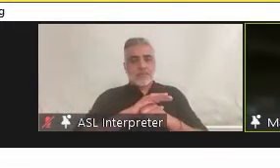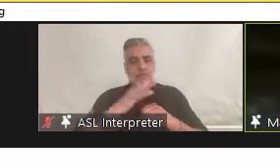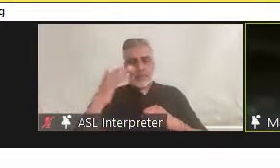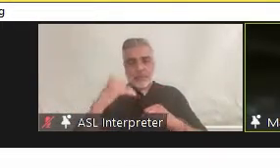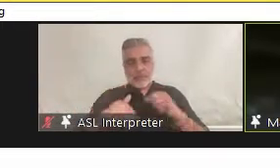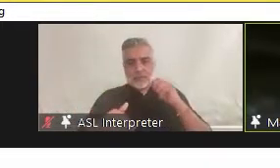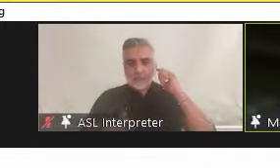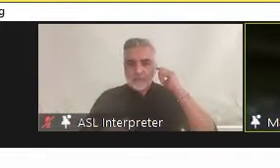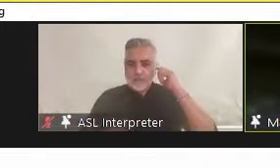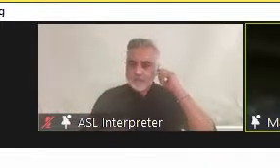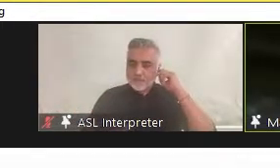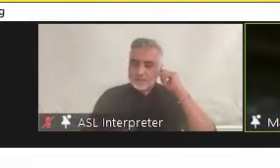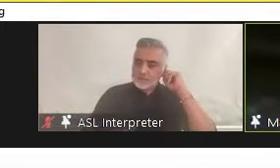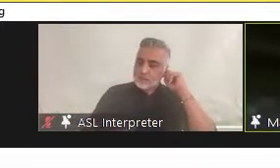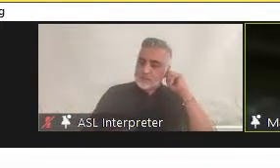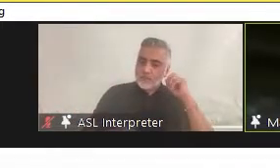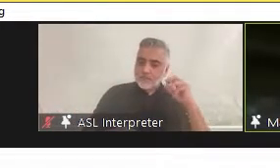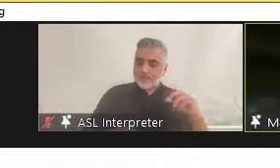please.